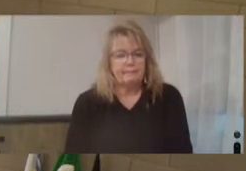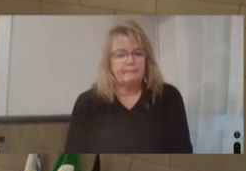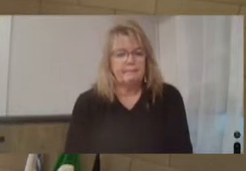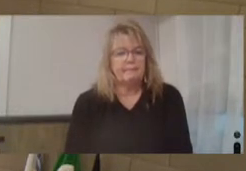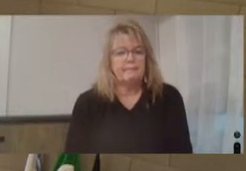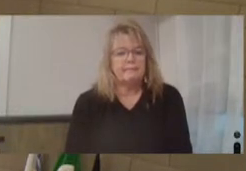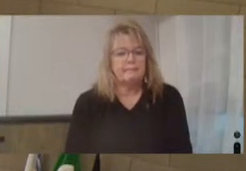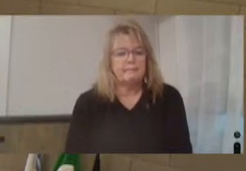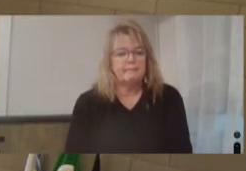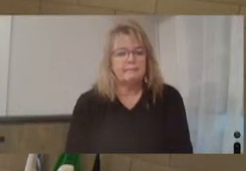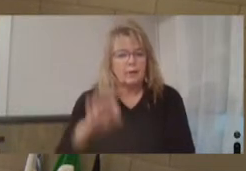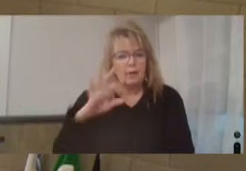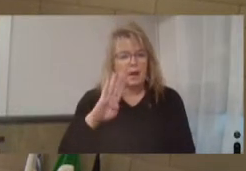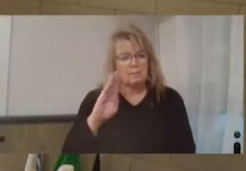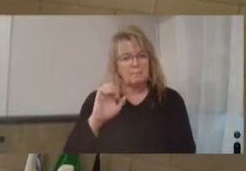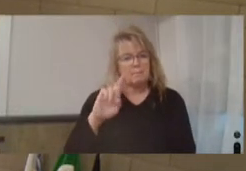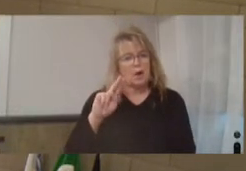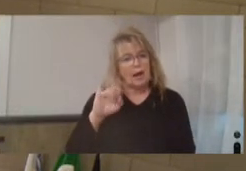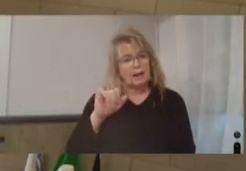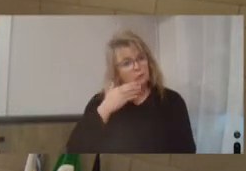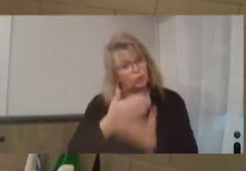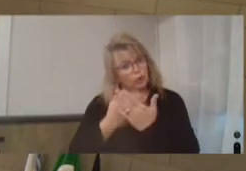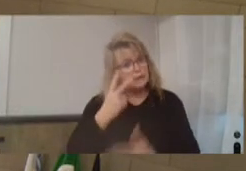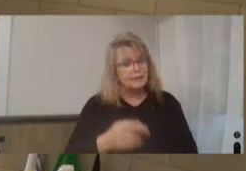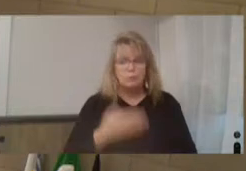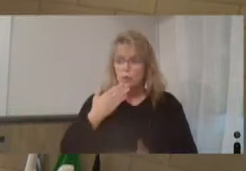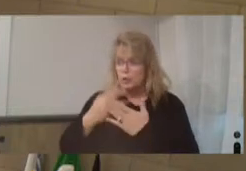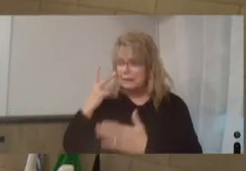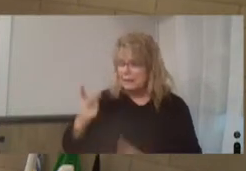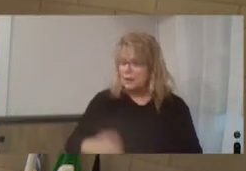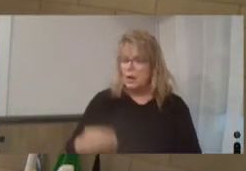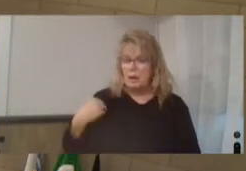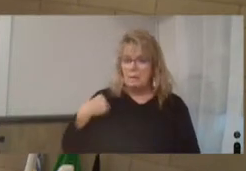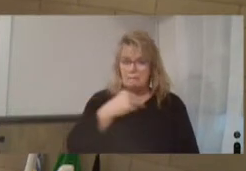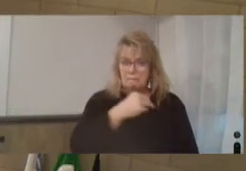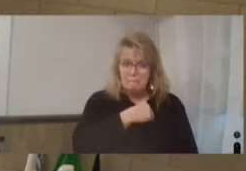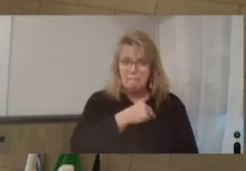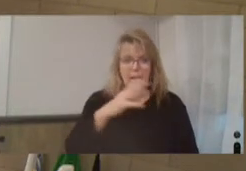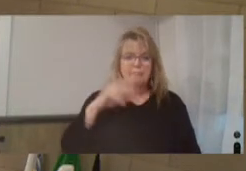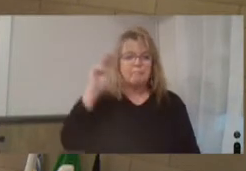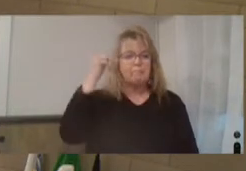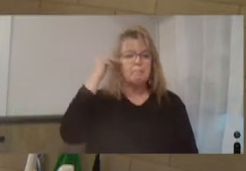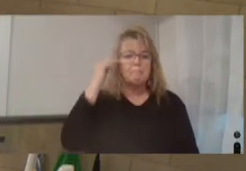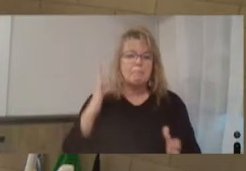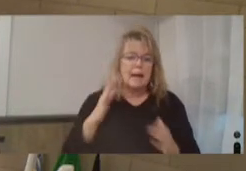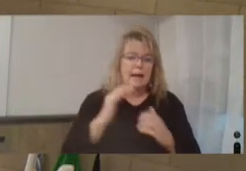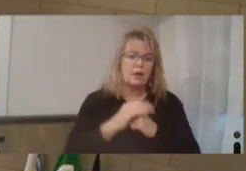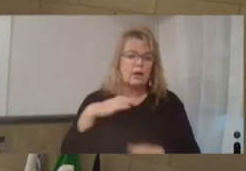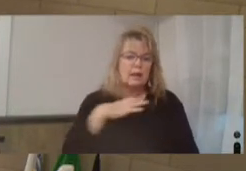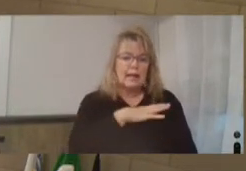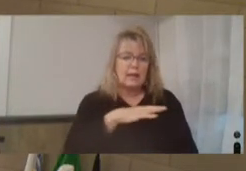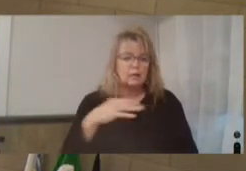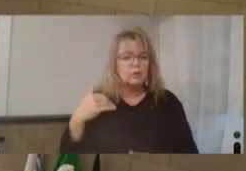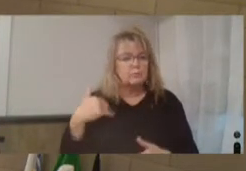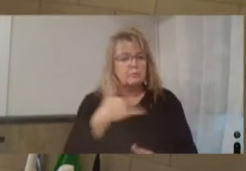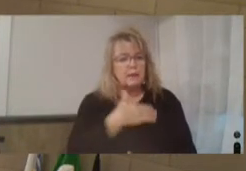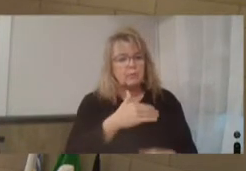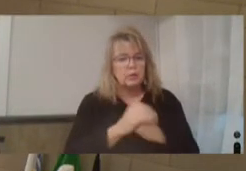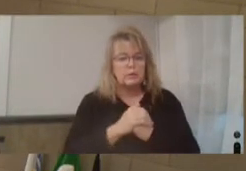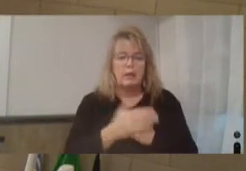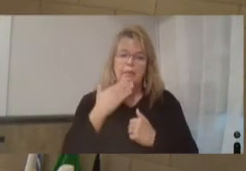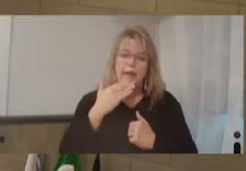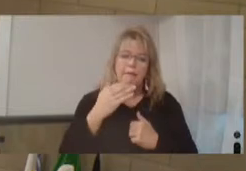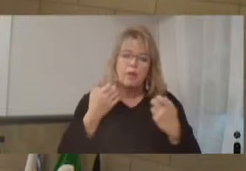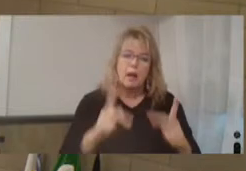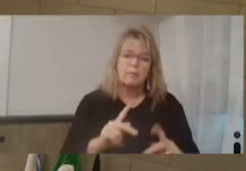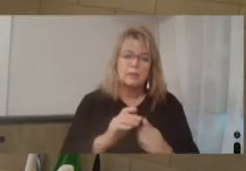Reverend Barnett, it's good to see you. Good to see you. Mayor and council members, I want to thank you for affording me the opportunity to come before you. I came prepared with a